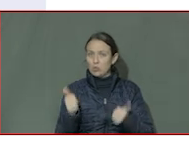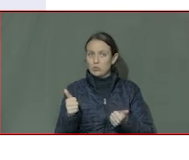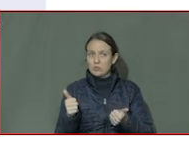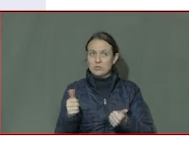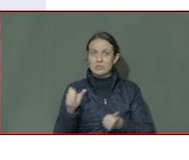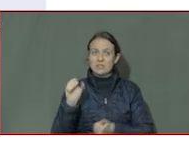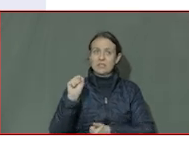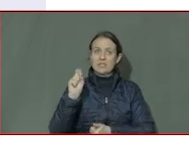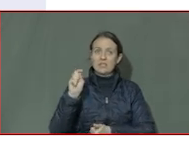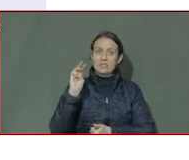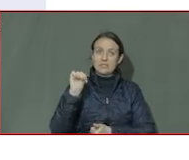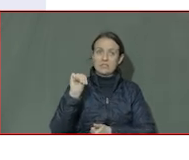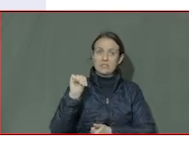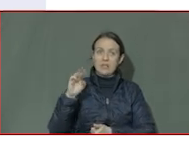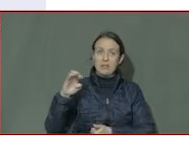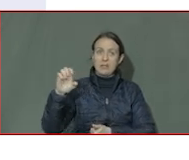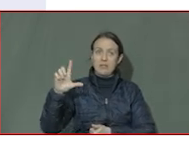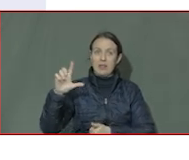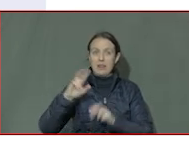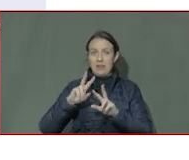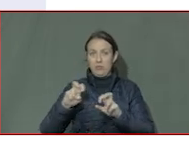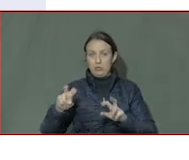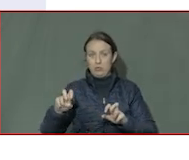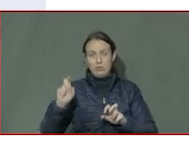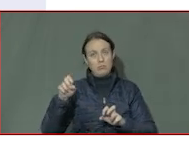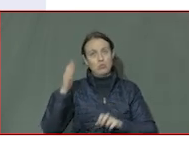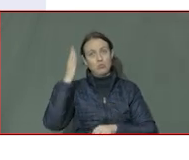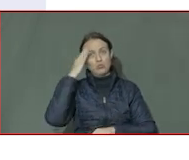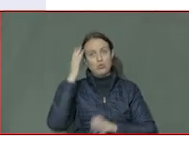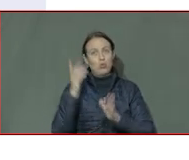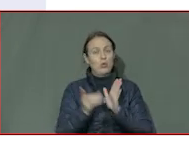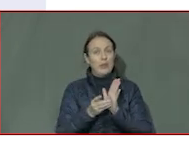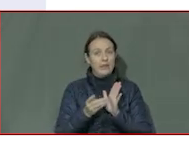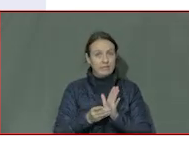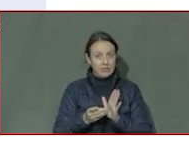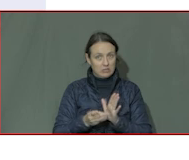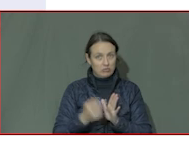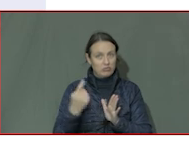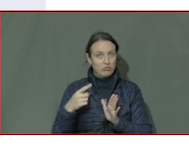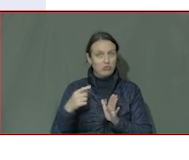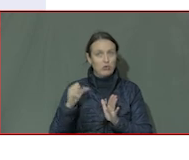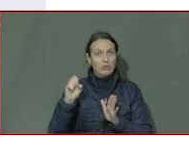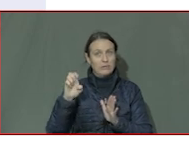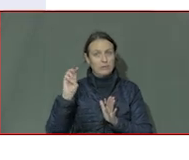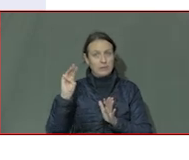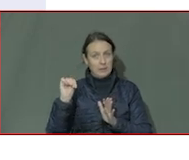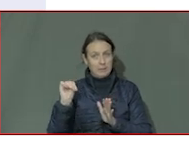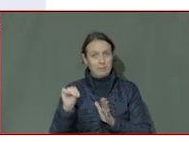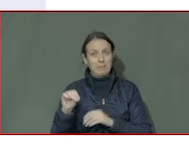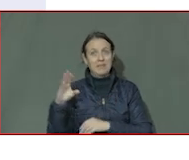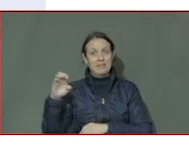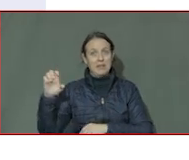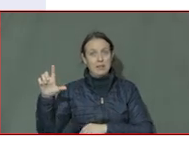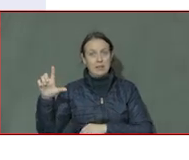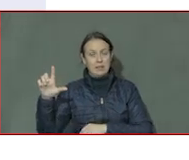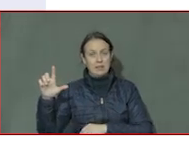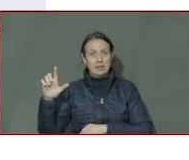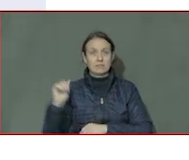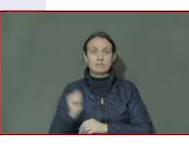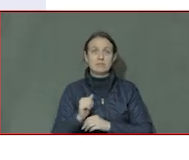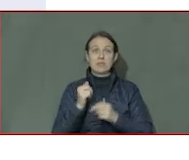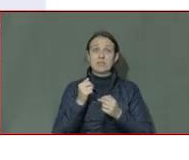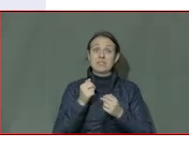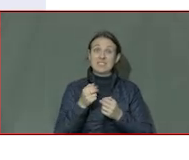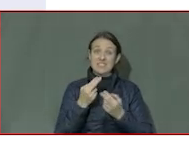cell research, know the definition of stem cell and also the sources as